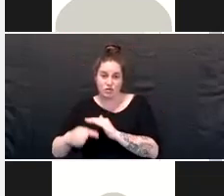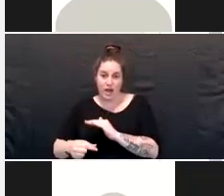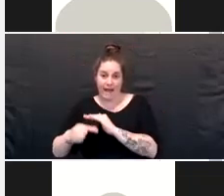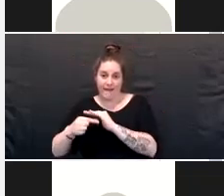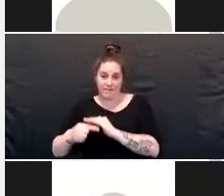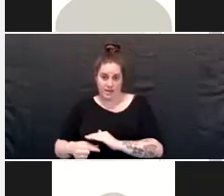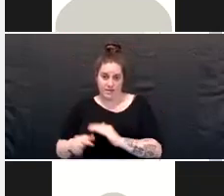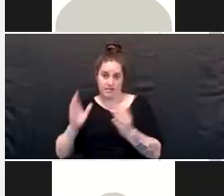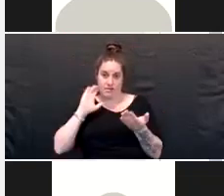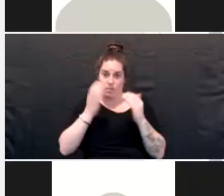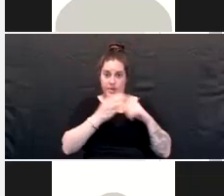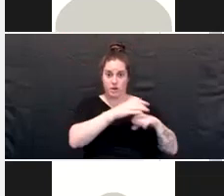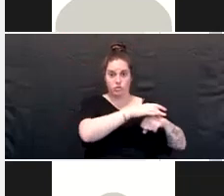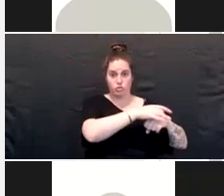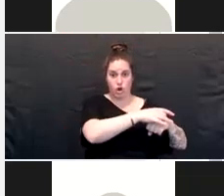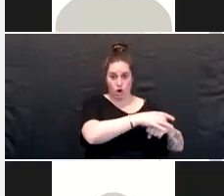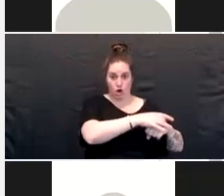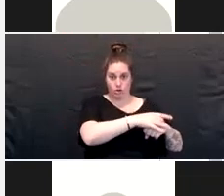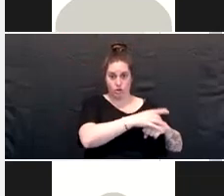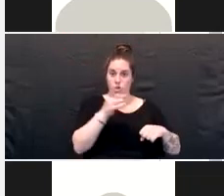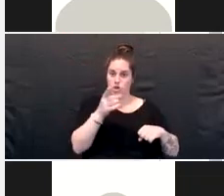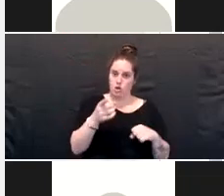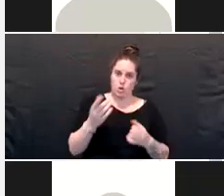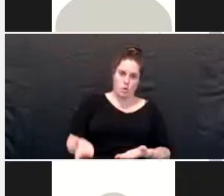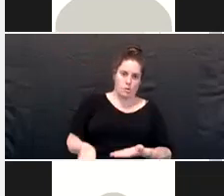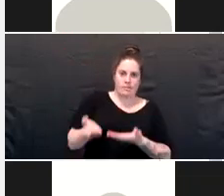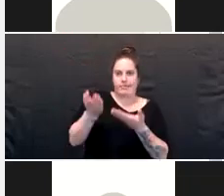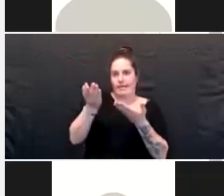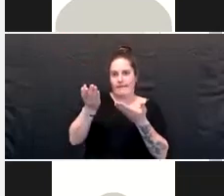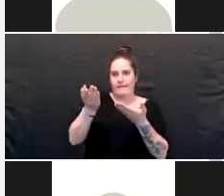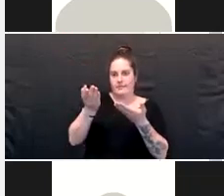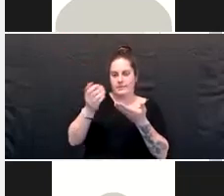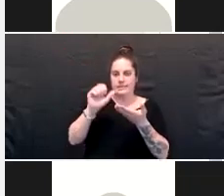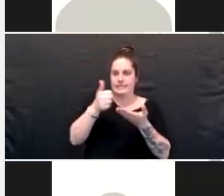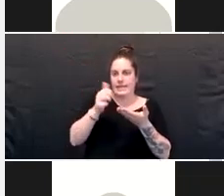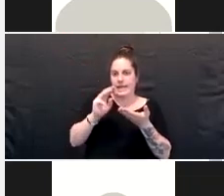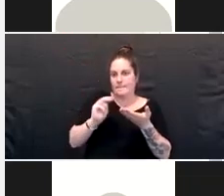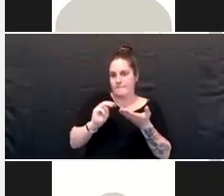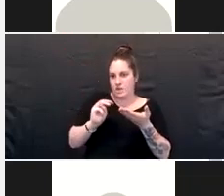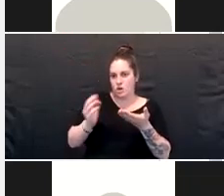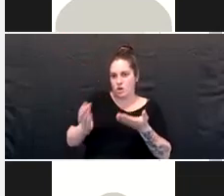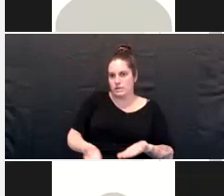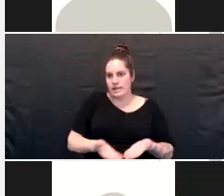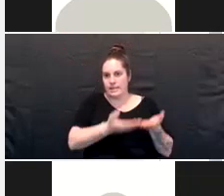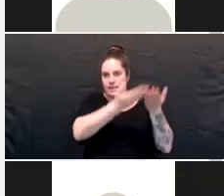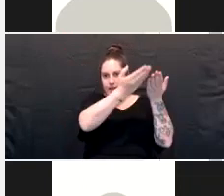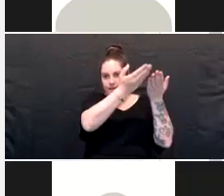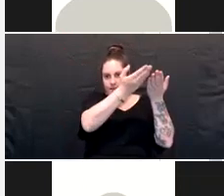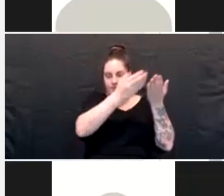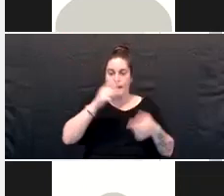if you, let's say for example, you lifted an object for 10 meters on the Earth and 10 meters on the